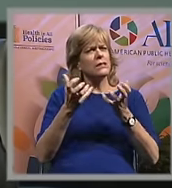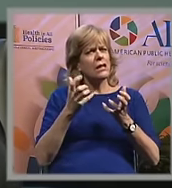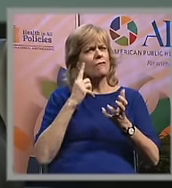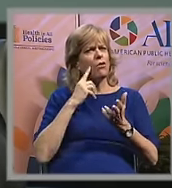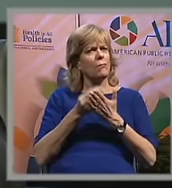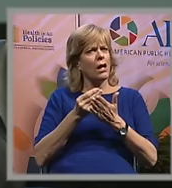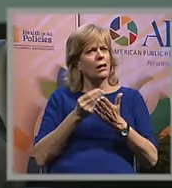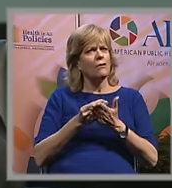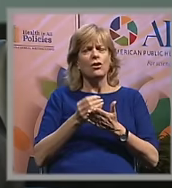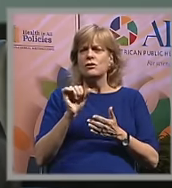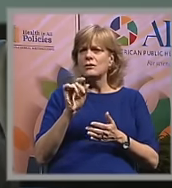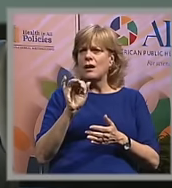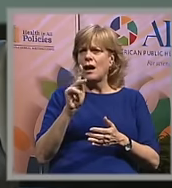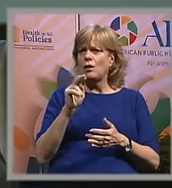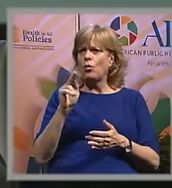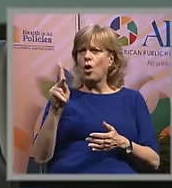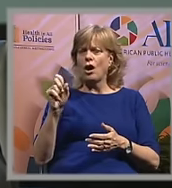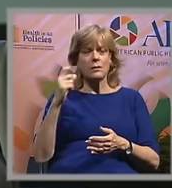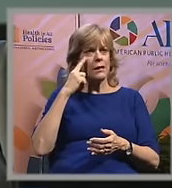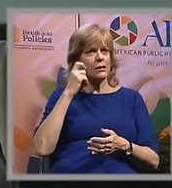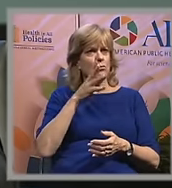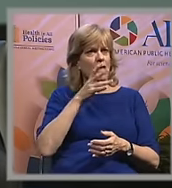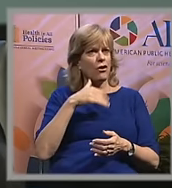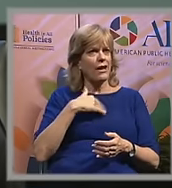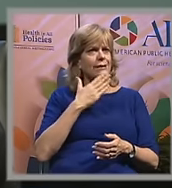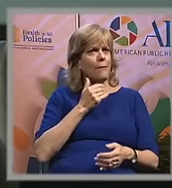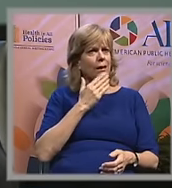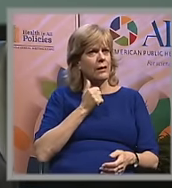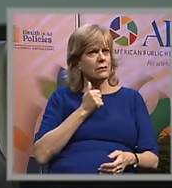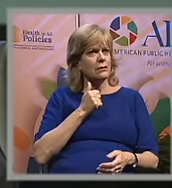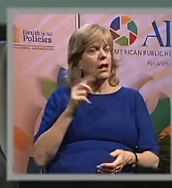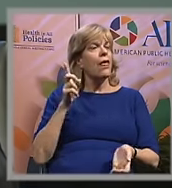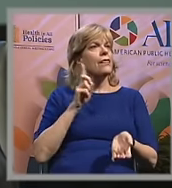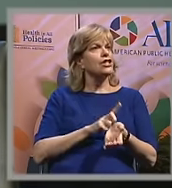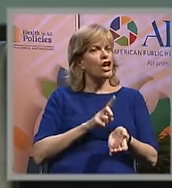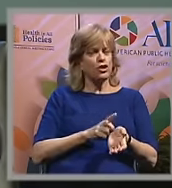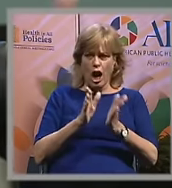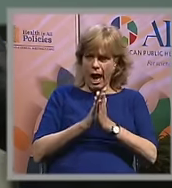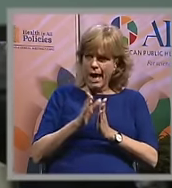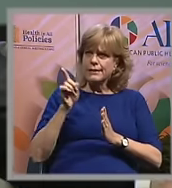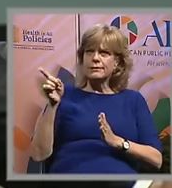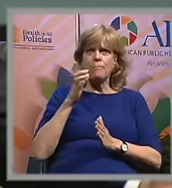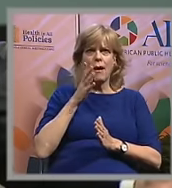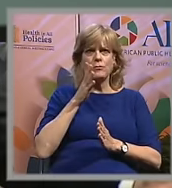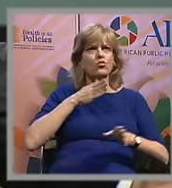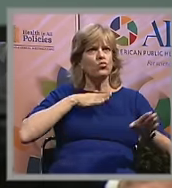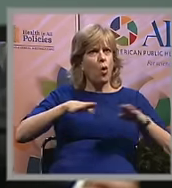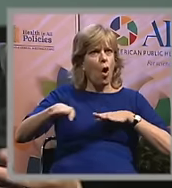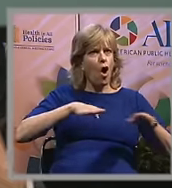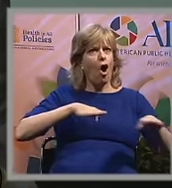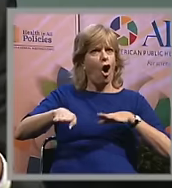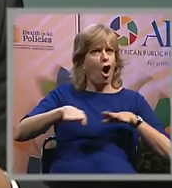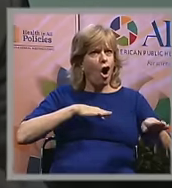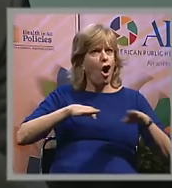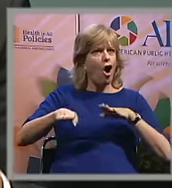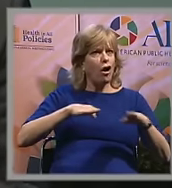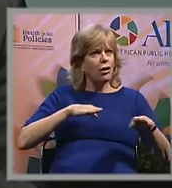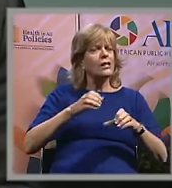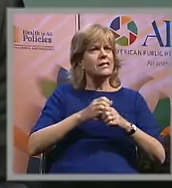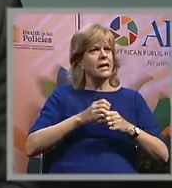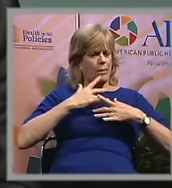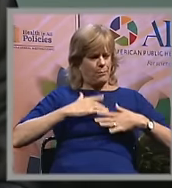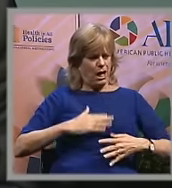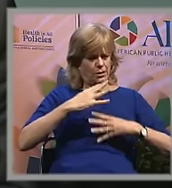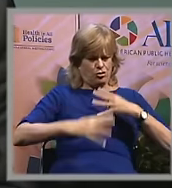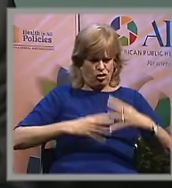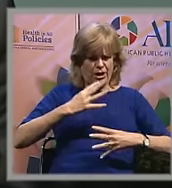sidewalks because her mother had diabetes and her doctor had asked her to walk more, you know, to get the blood